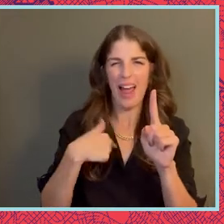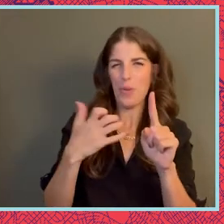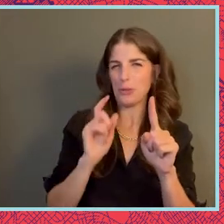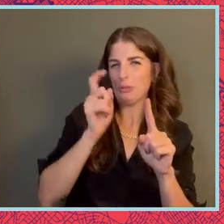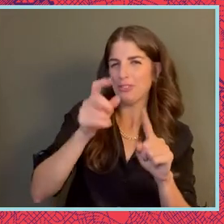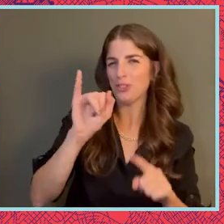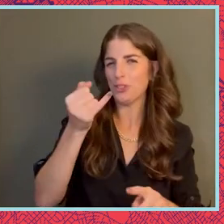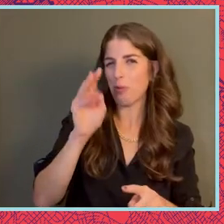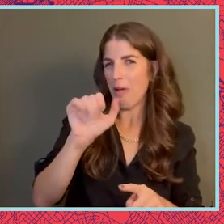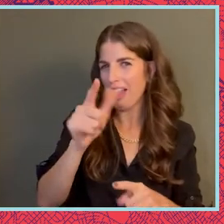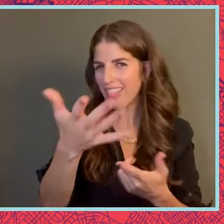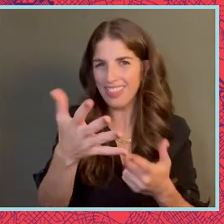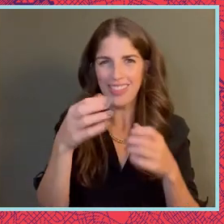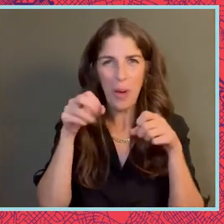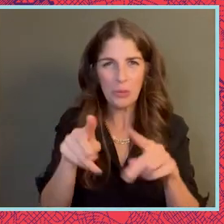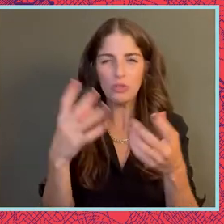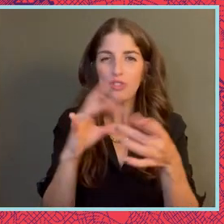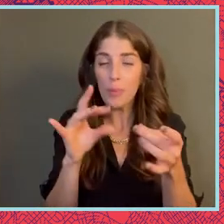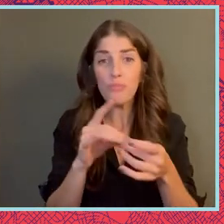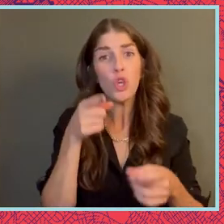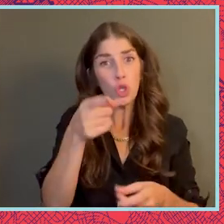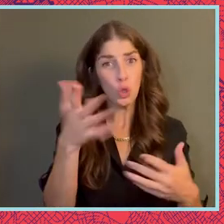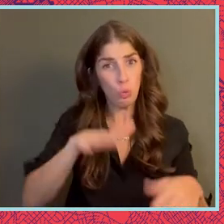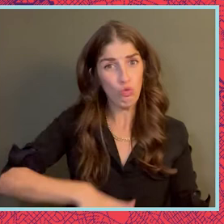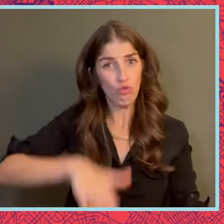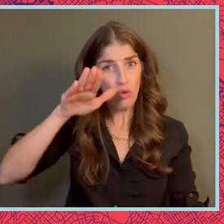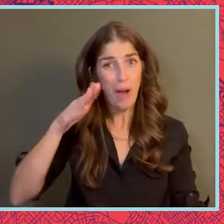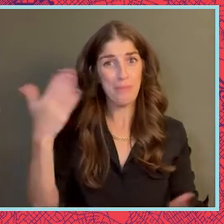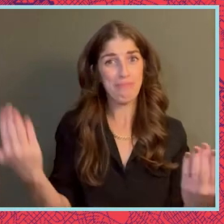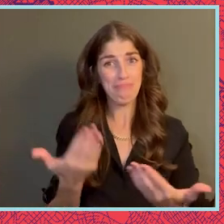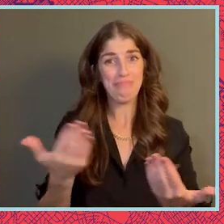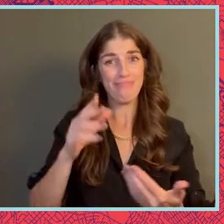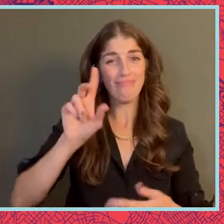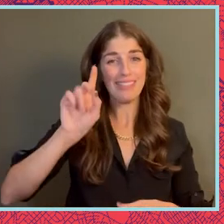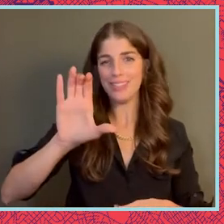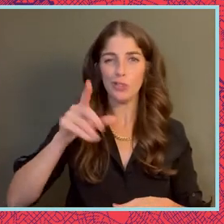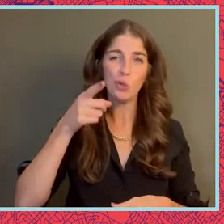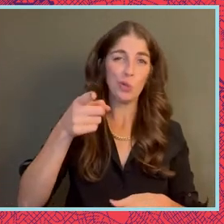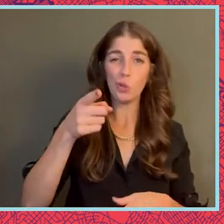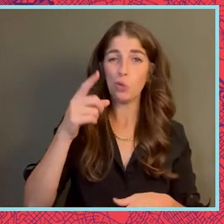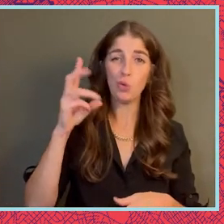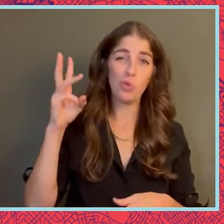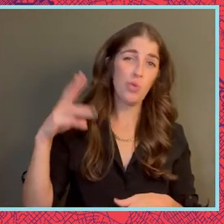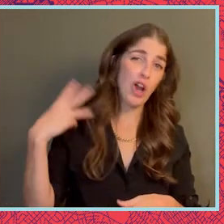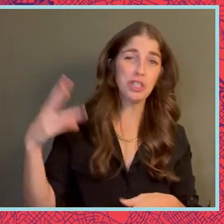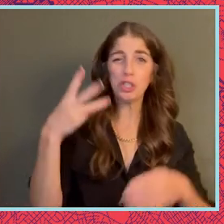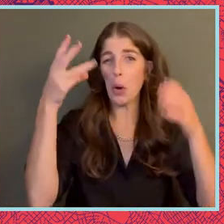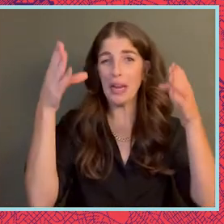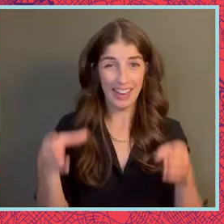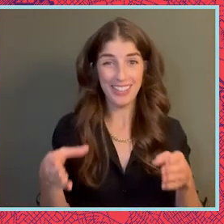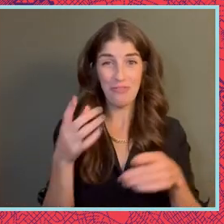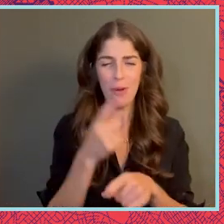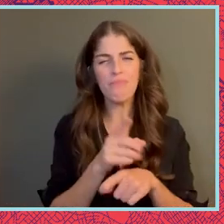our conversation. But Jamal, you've grown up in D.C. You're a